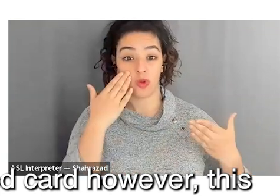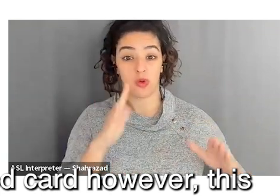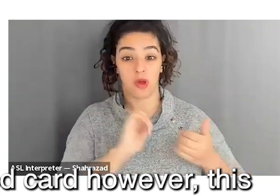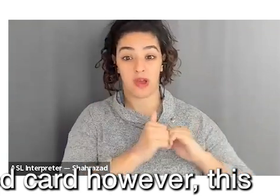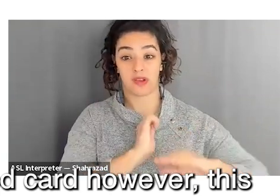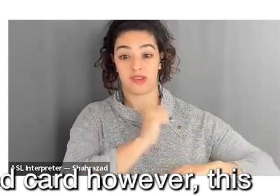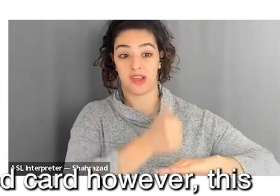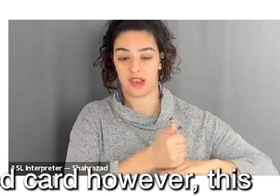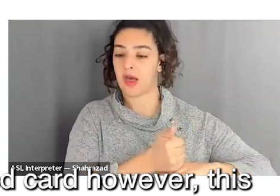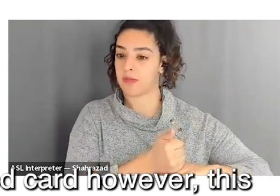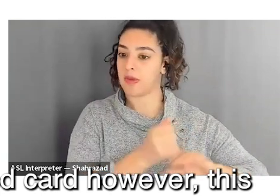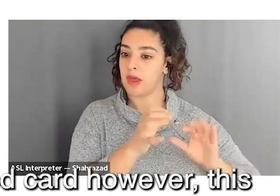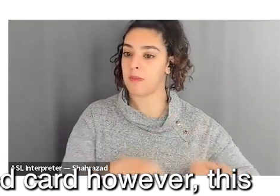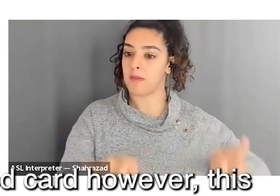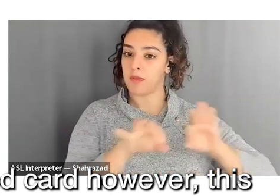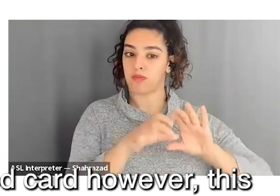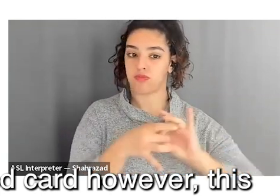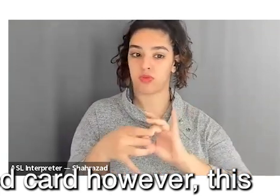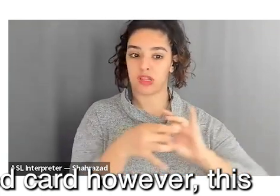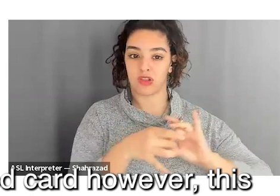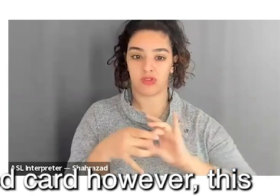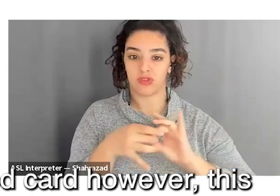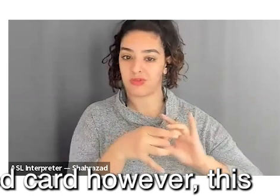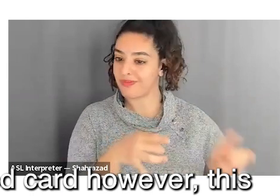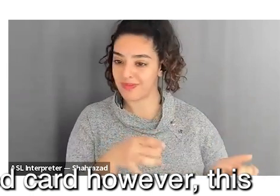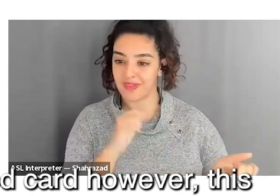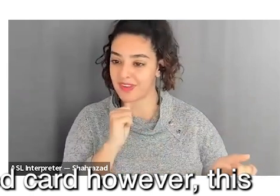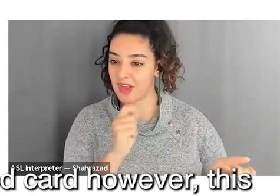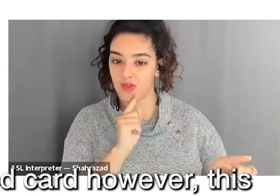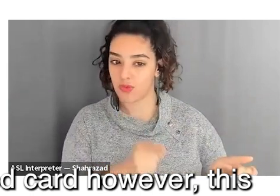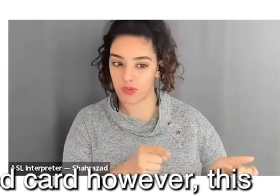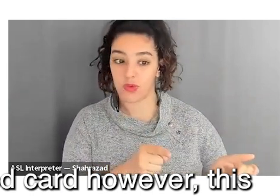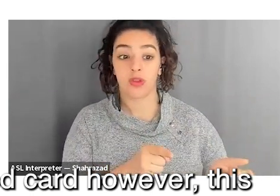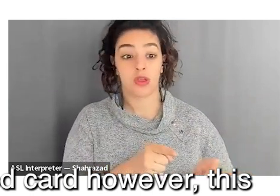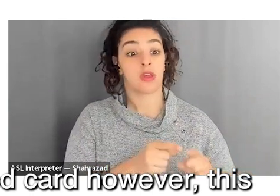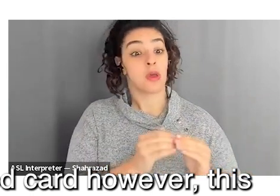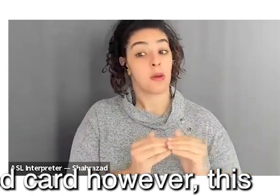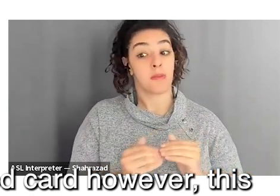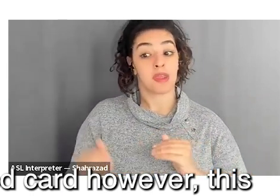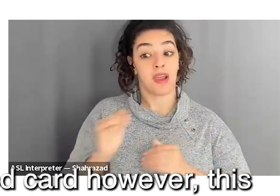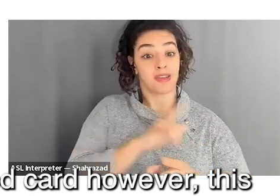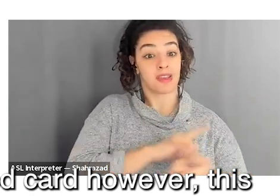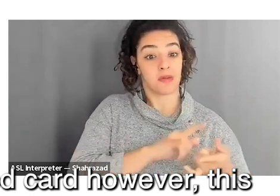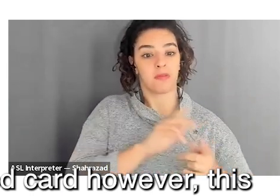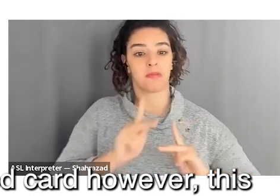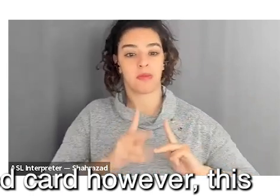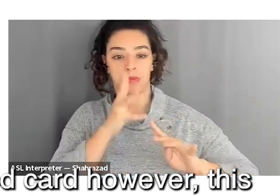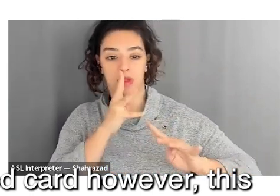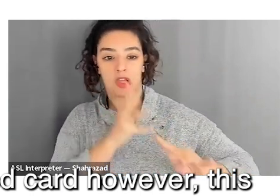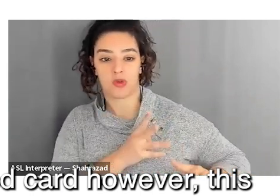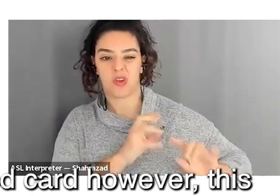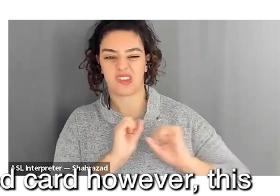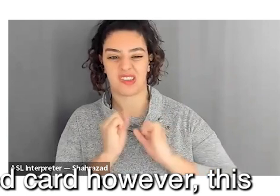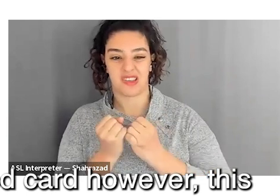the truth. And beyond intimacy, society truly ignores and erases disabled people in